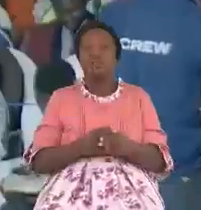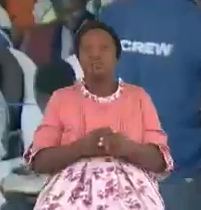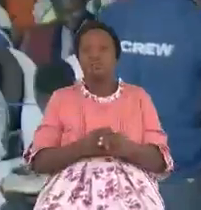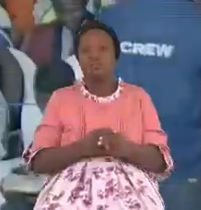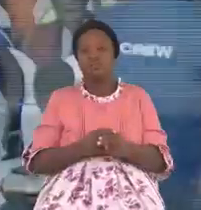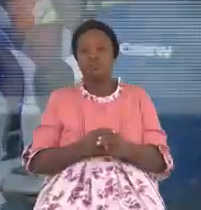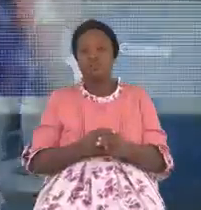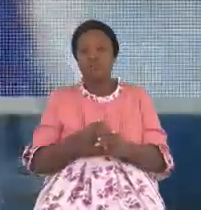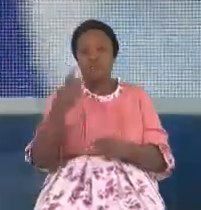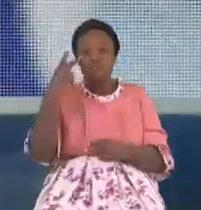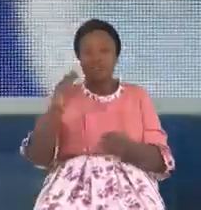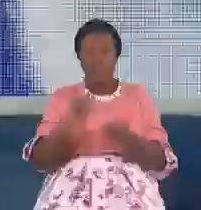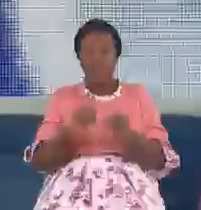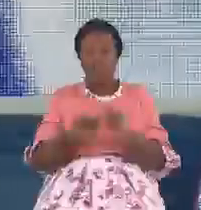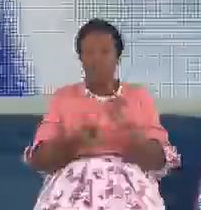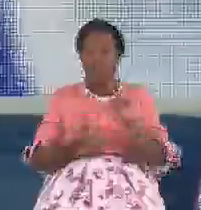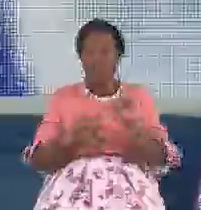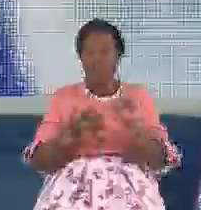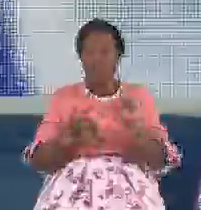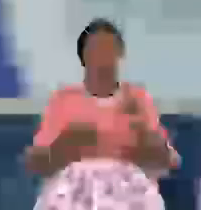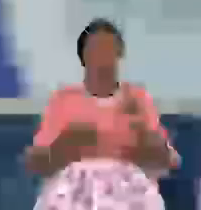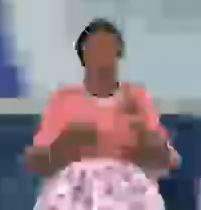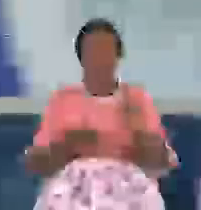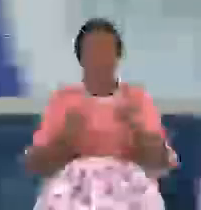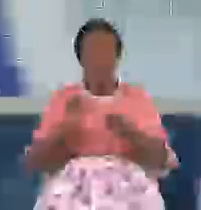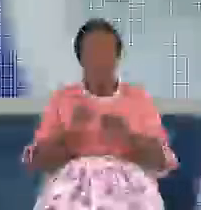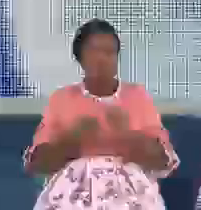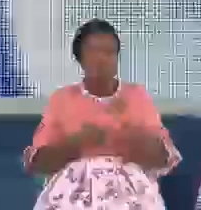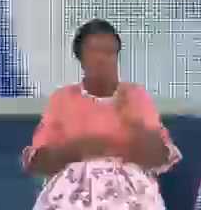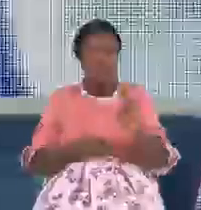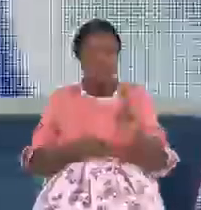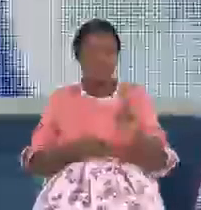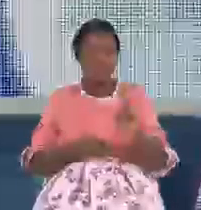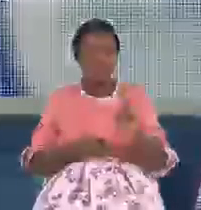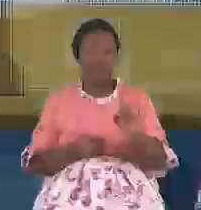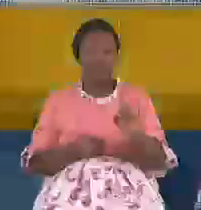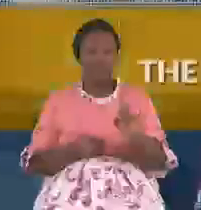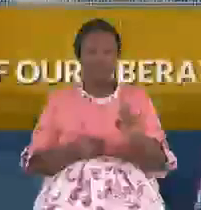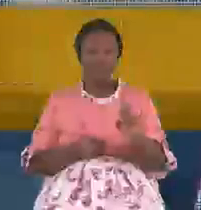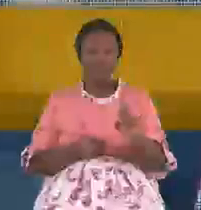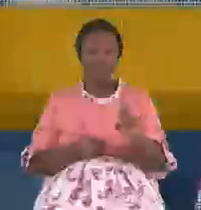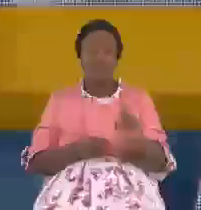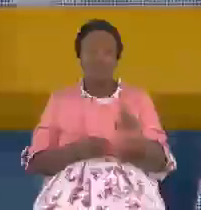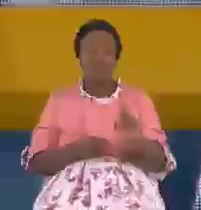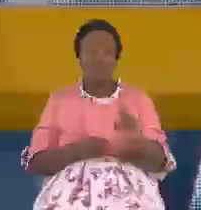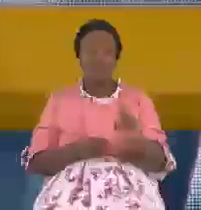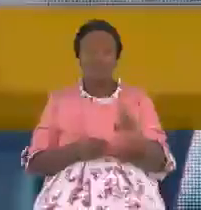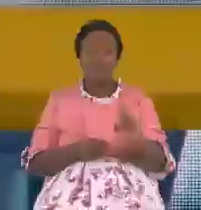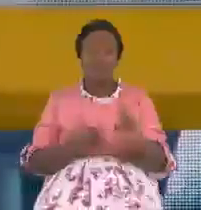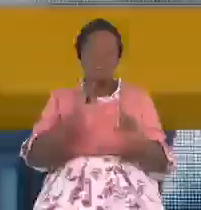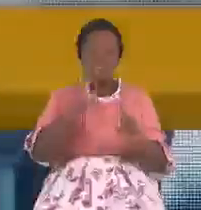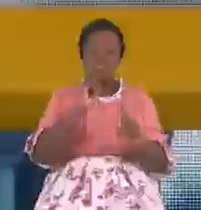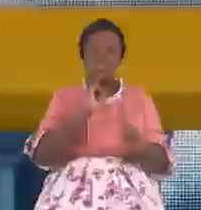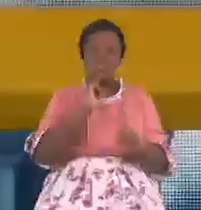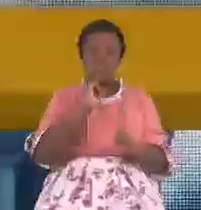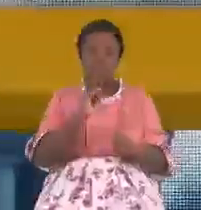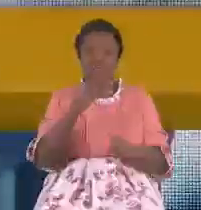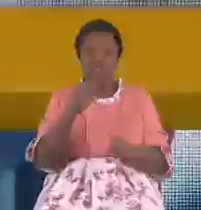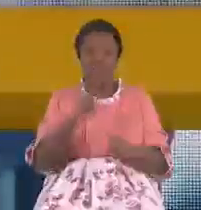look at number one there number one is the limited power